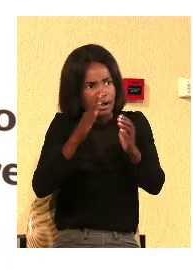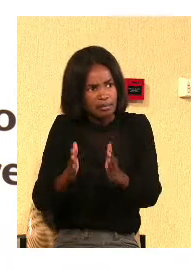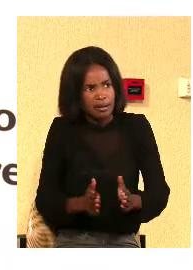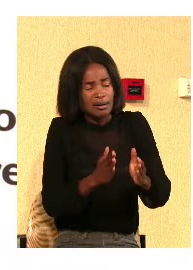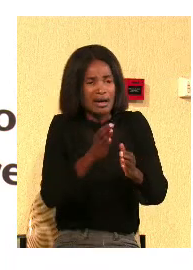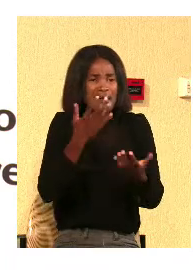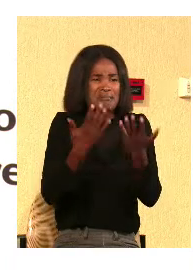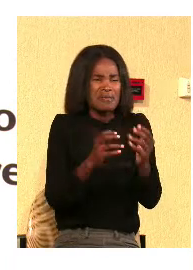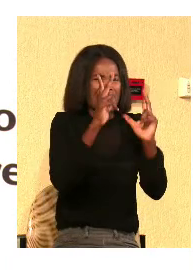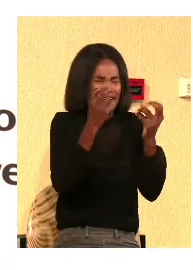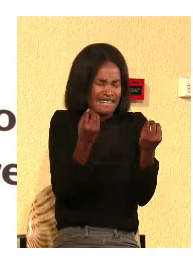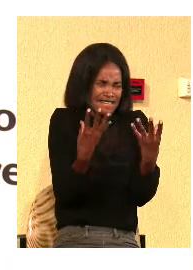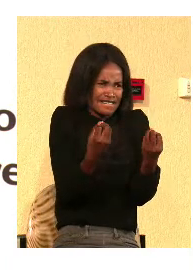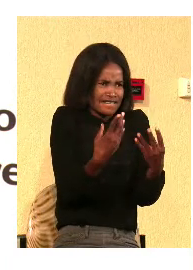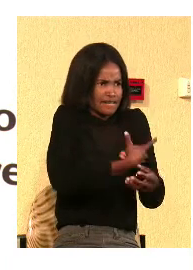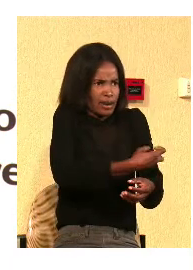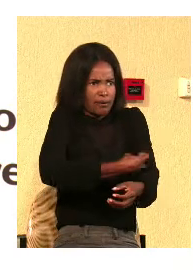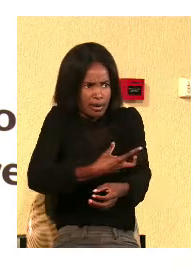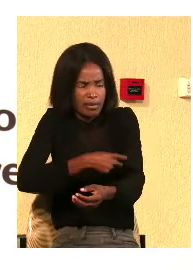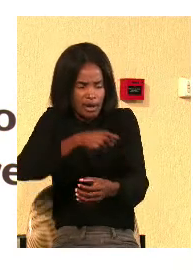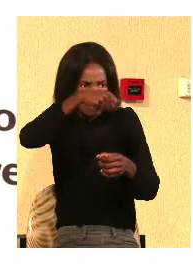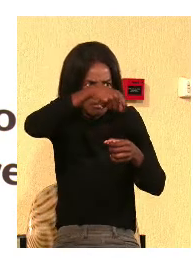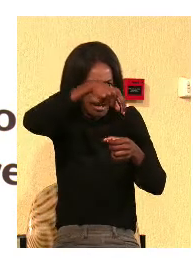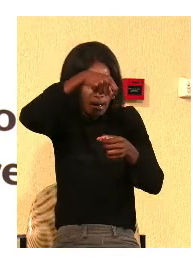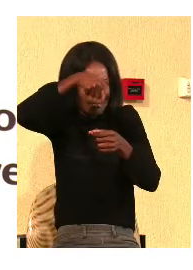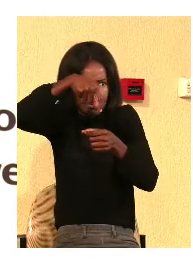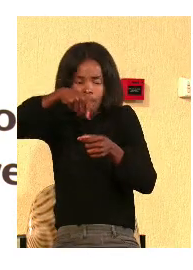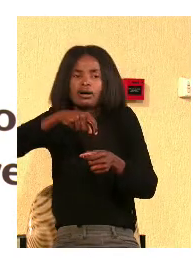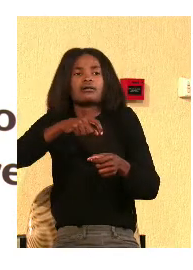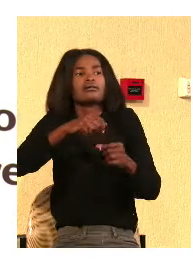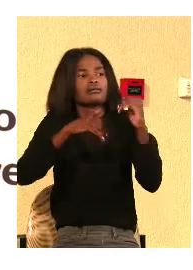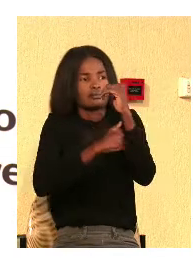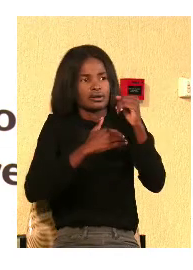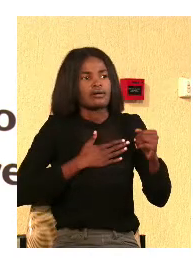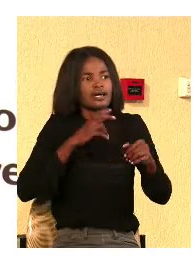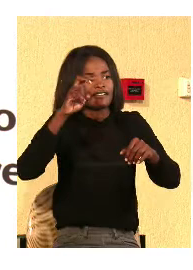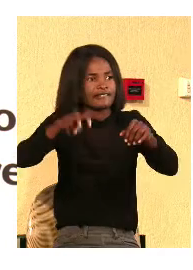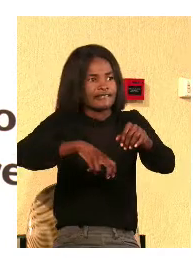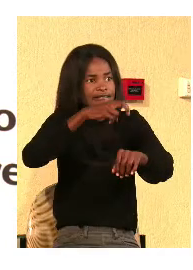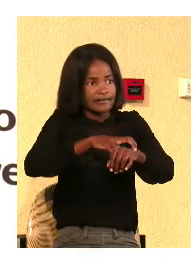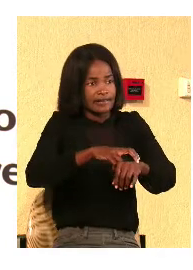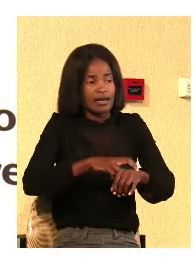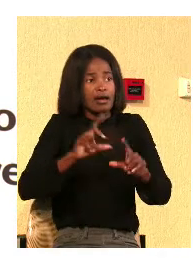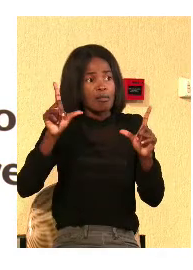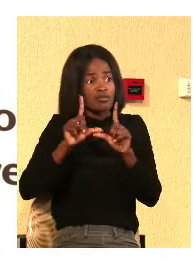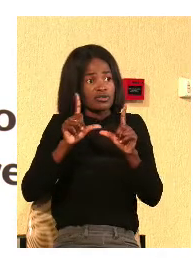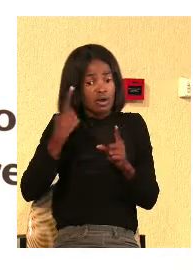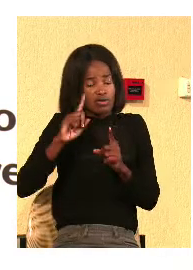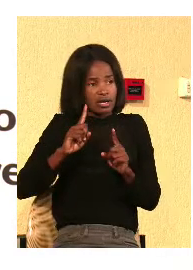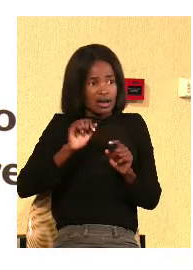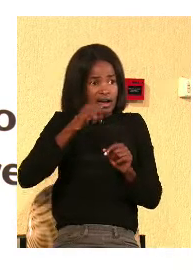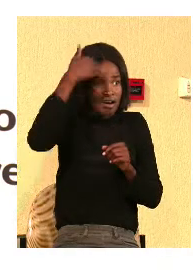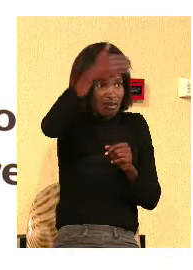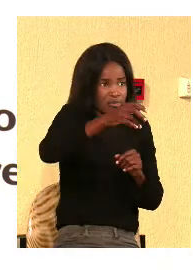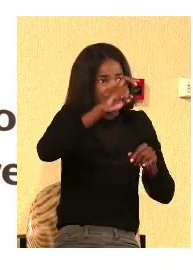case scenario. We are preparing to roll out if there's a need to roll out. At the moment,